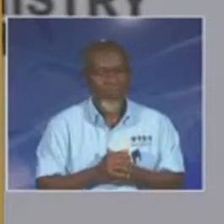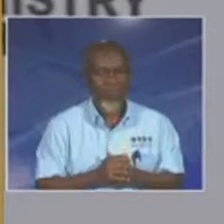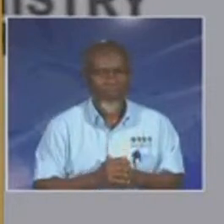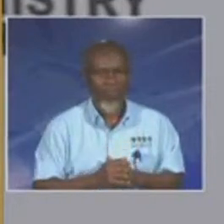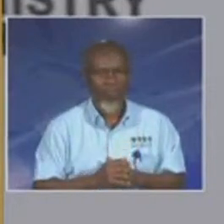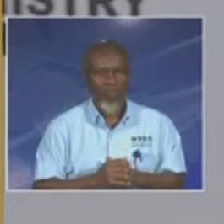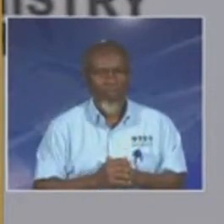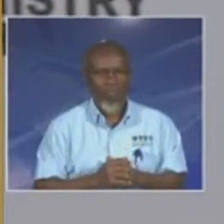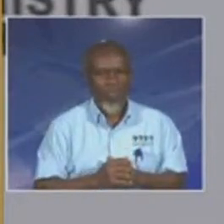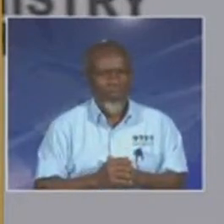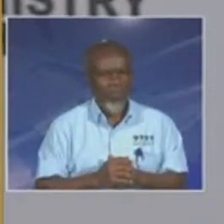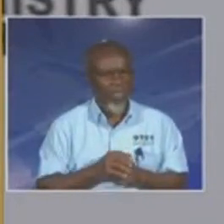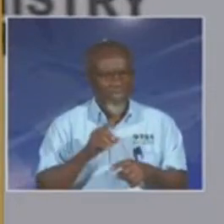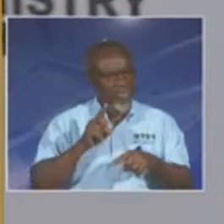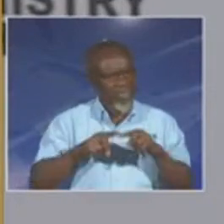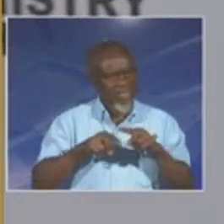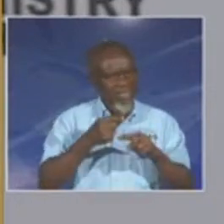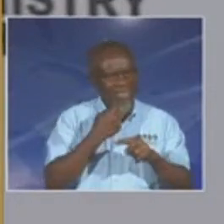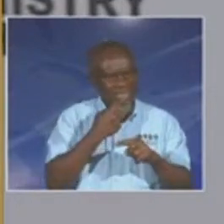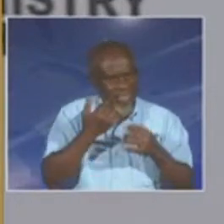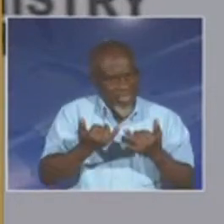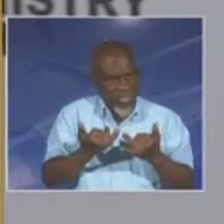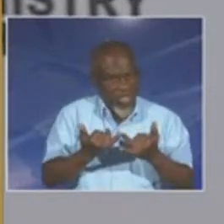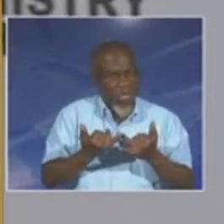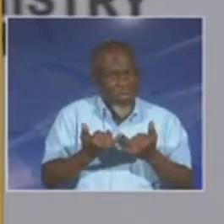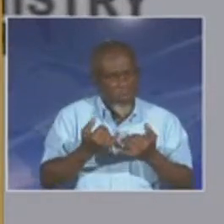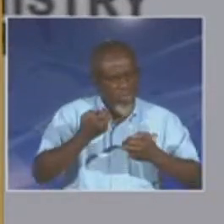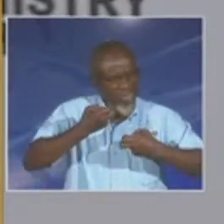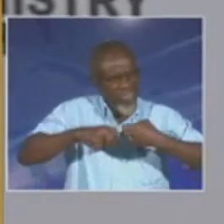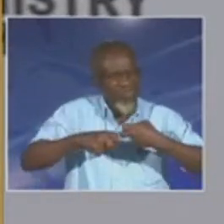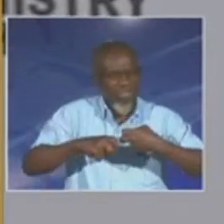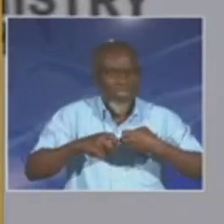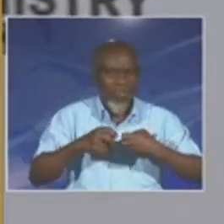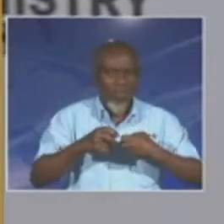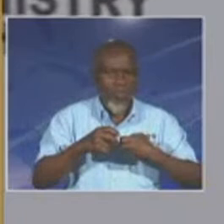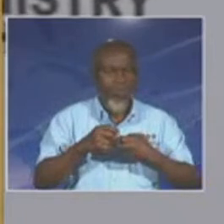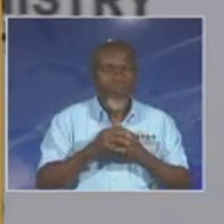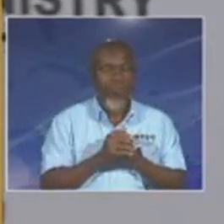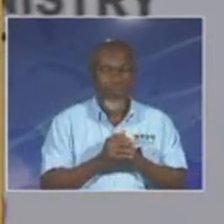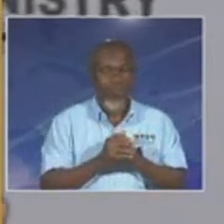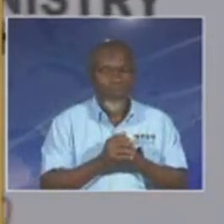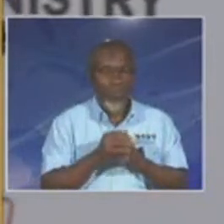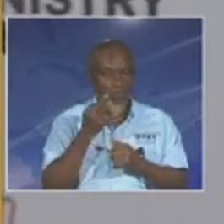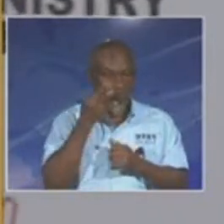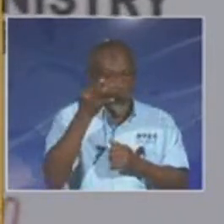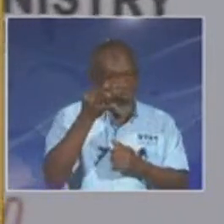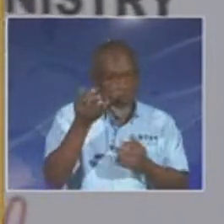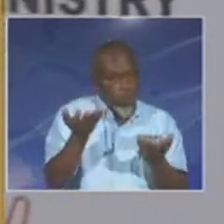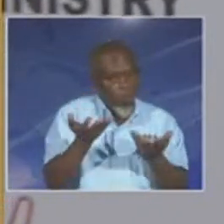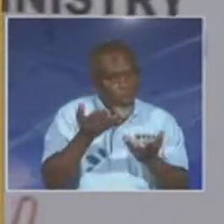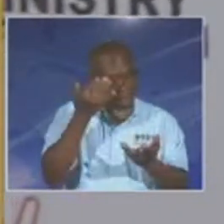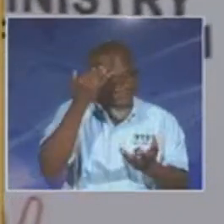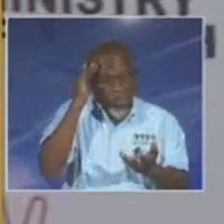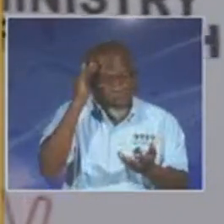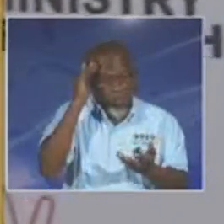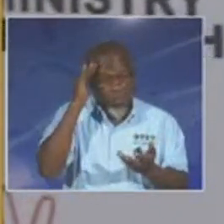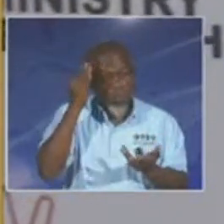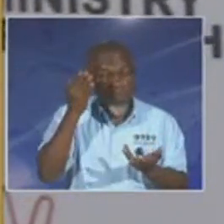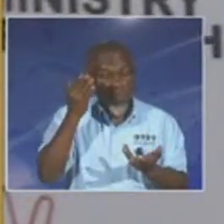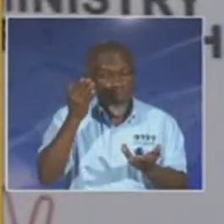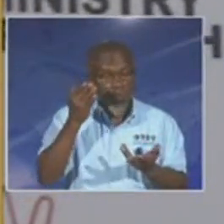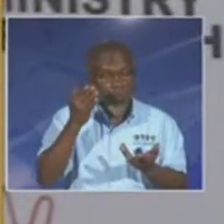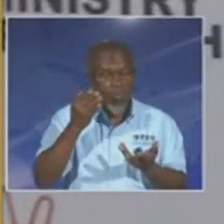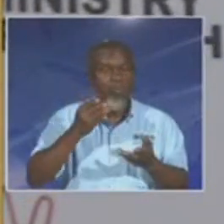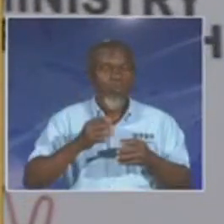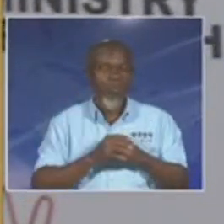is really difficult at this point to do any sort of projecting for the simple reason that there are a couple of things in play that actually answer the